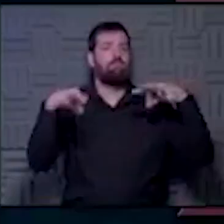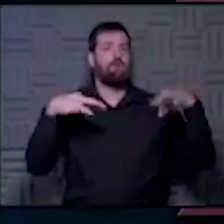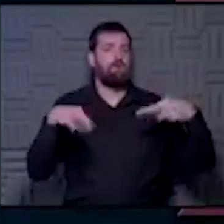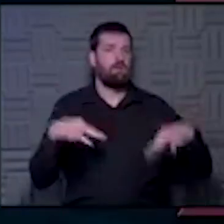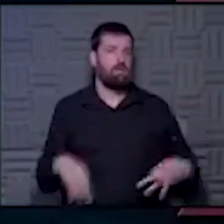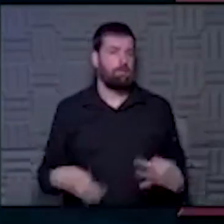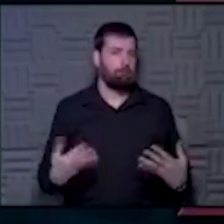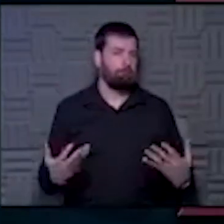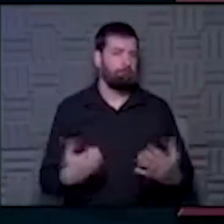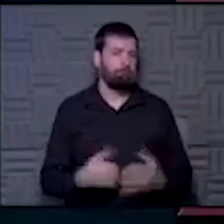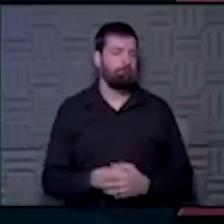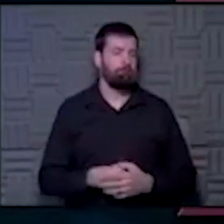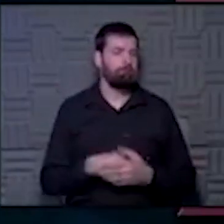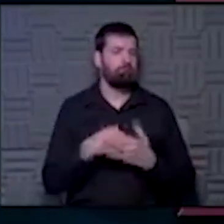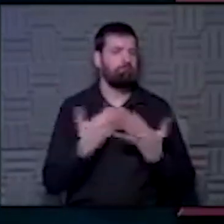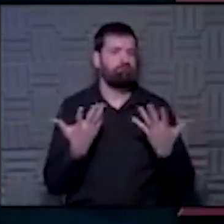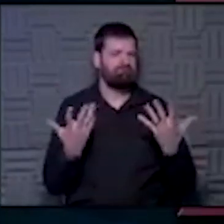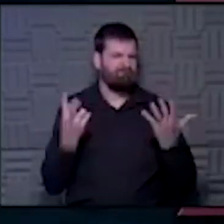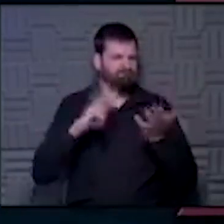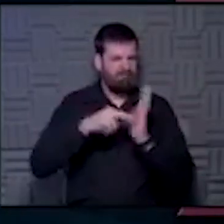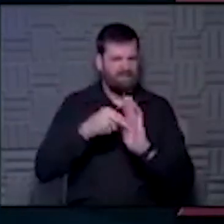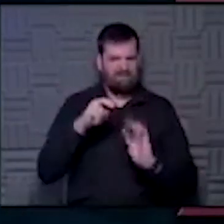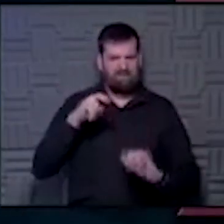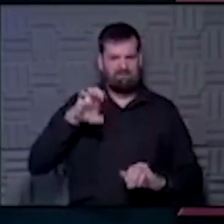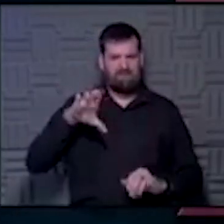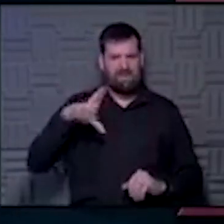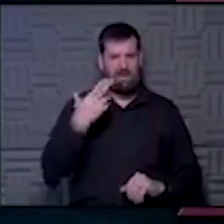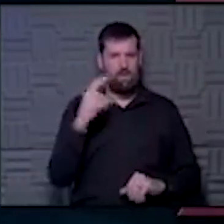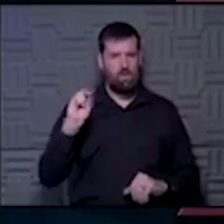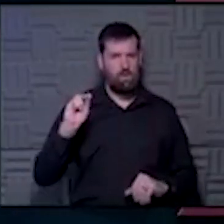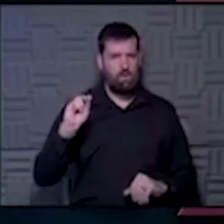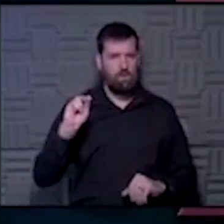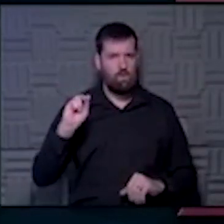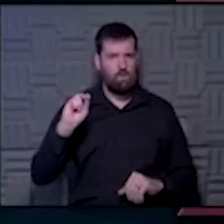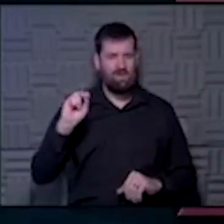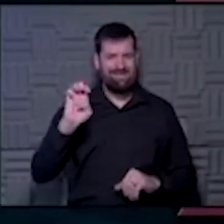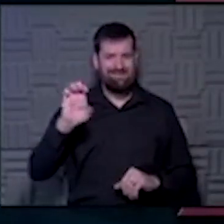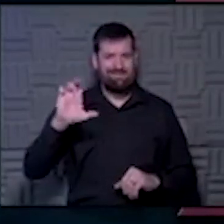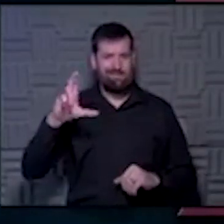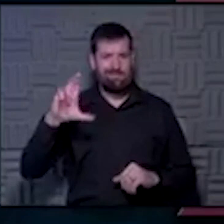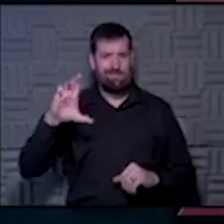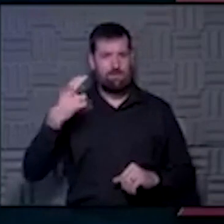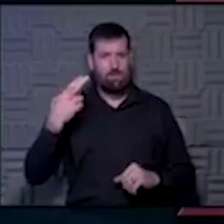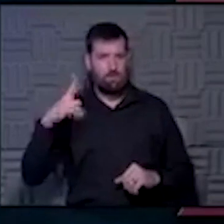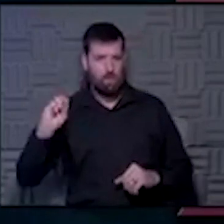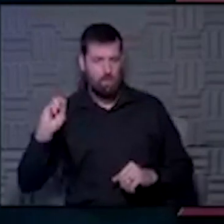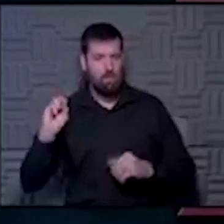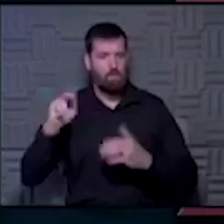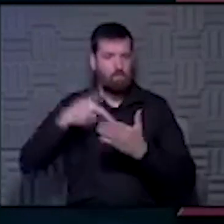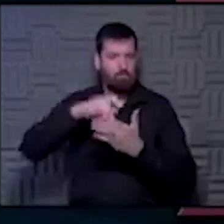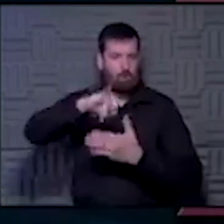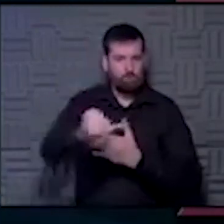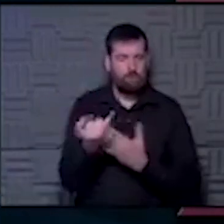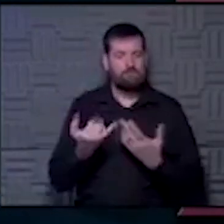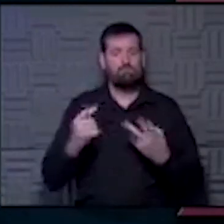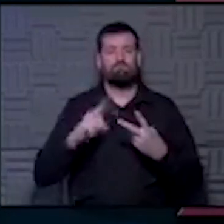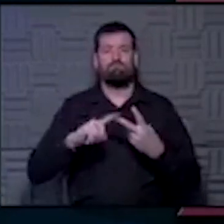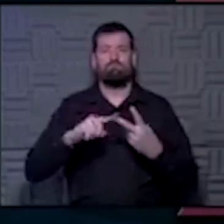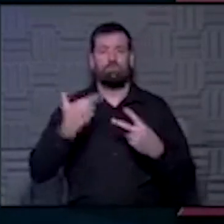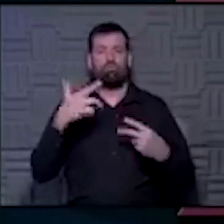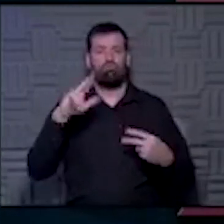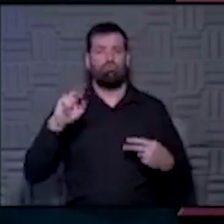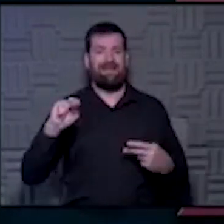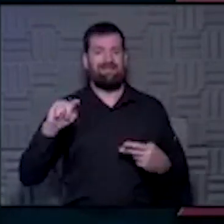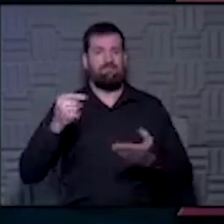us a little bit about what the ECHO project is, and then a little bit about how grant funding earlier